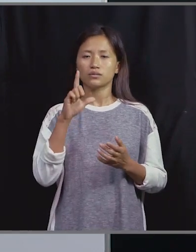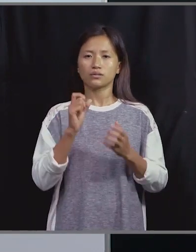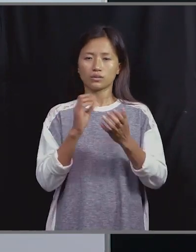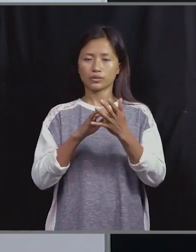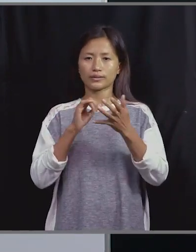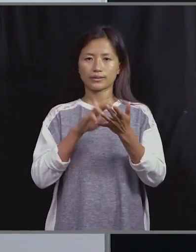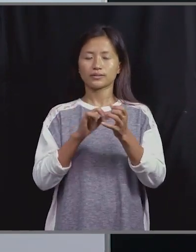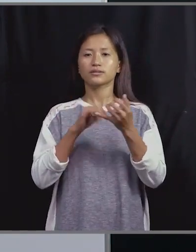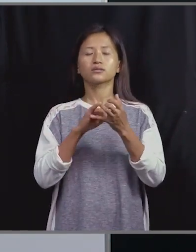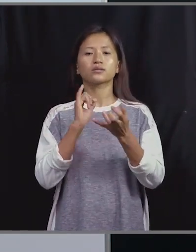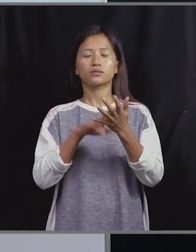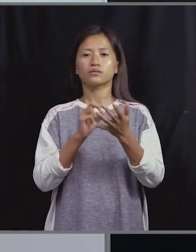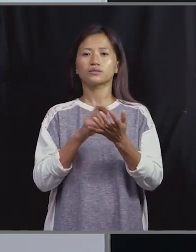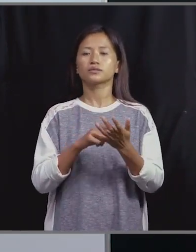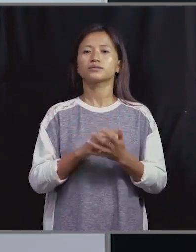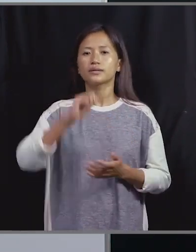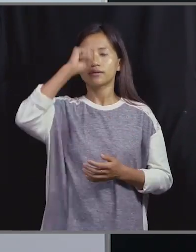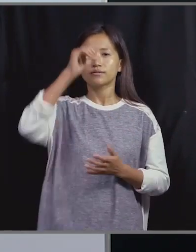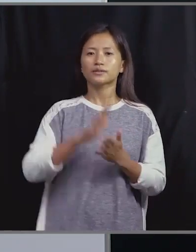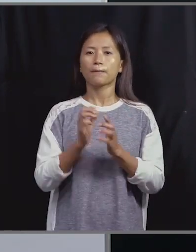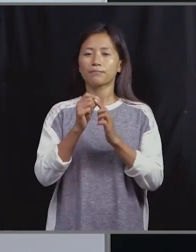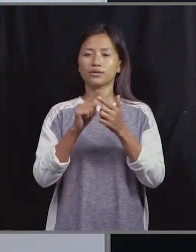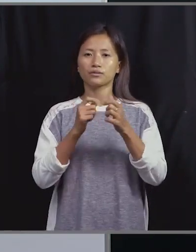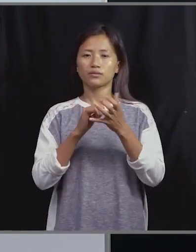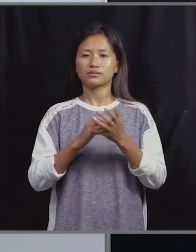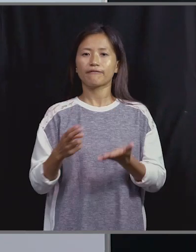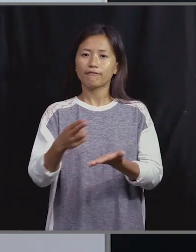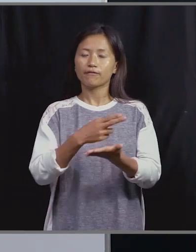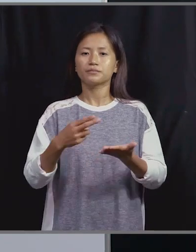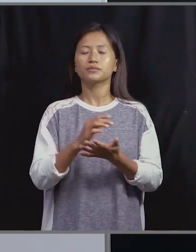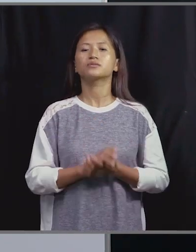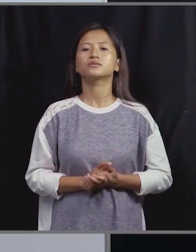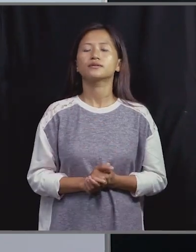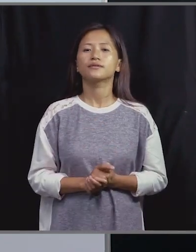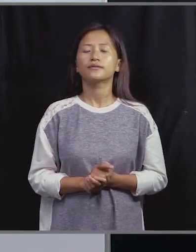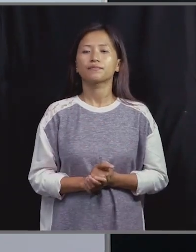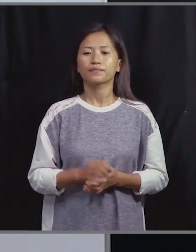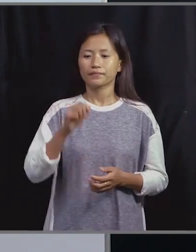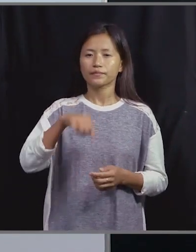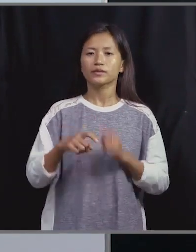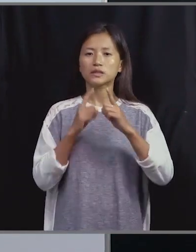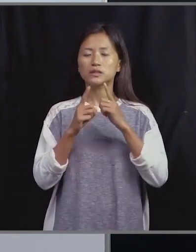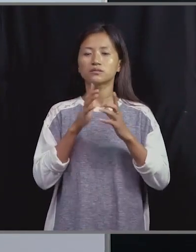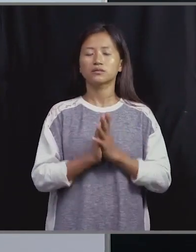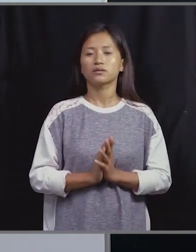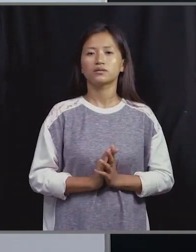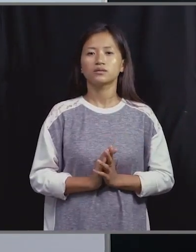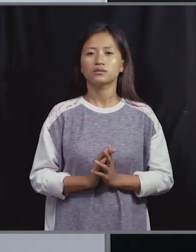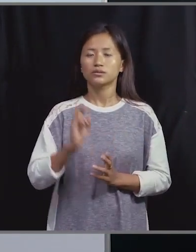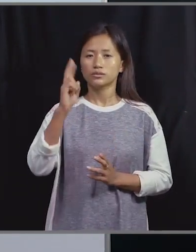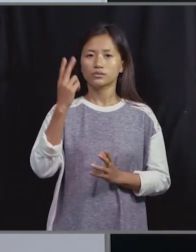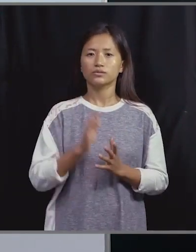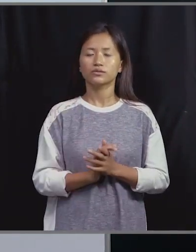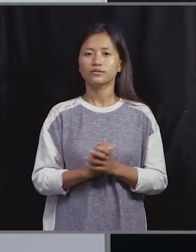it affected the lives of the Indian peasants or the Indian farmers. So today, we will be discussing on